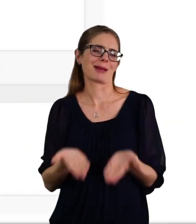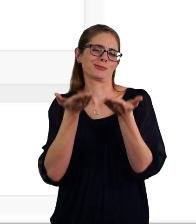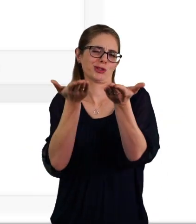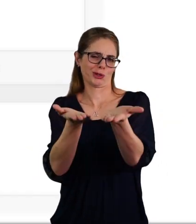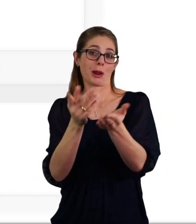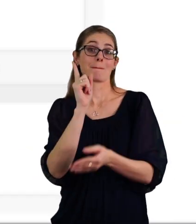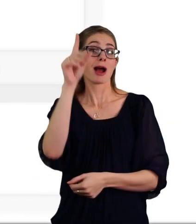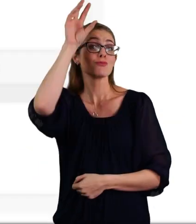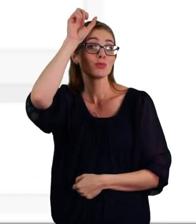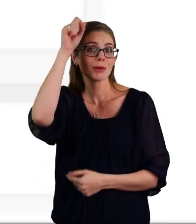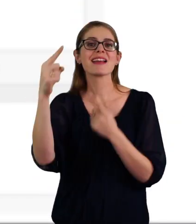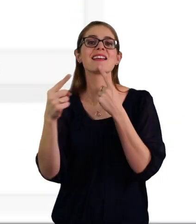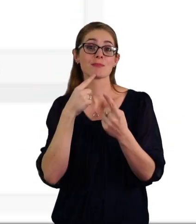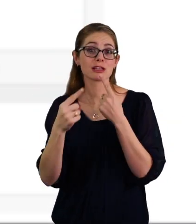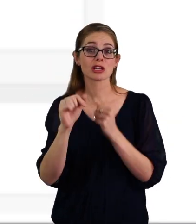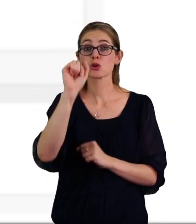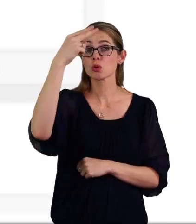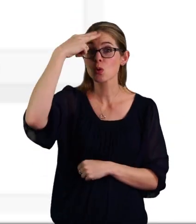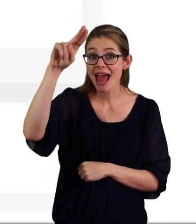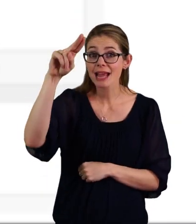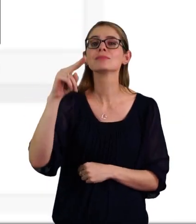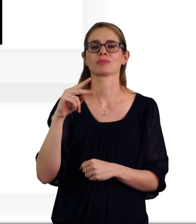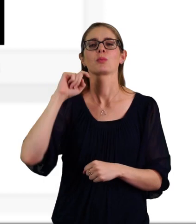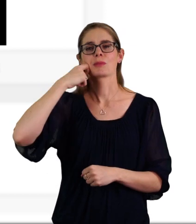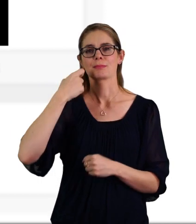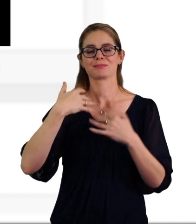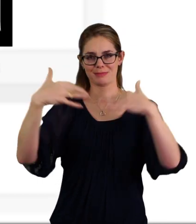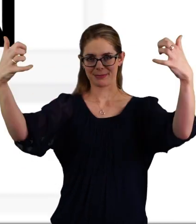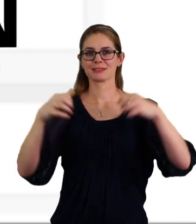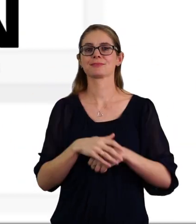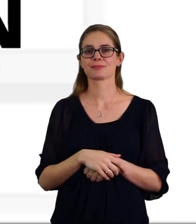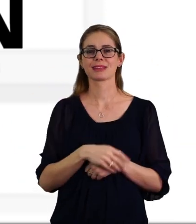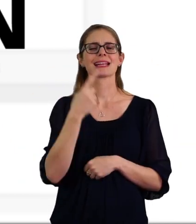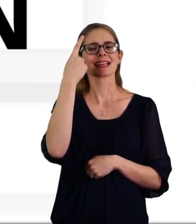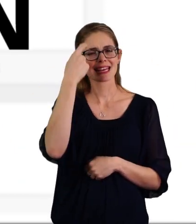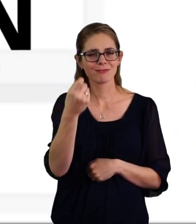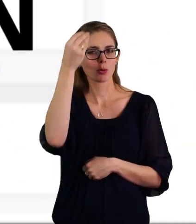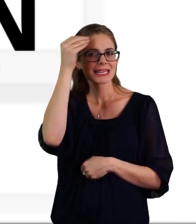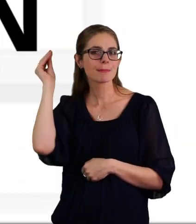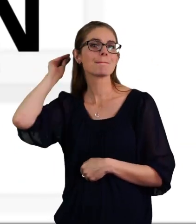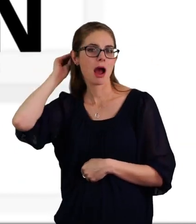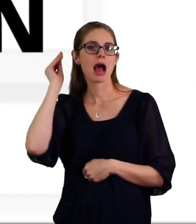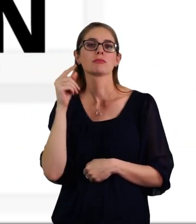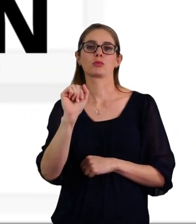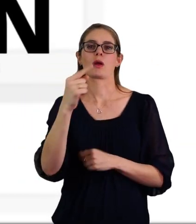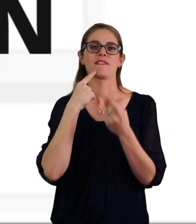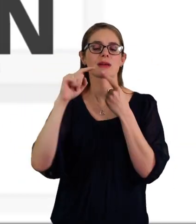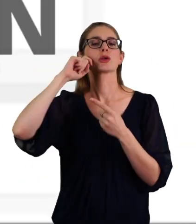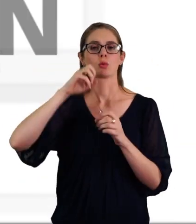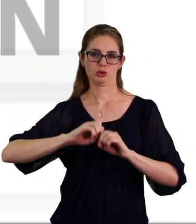content of your submission, along with your name, will be published on the Parliament website, so you might want to leave out any sensitive information or private contact